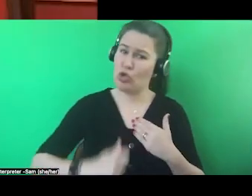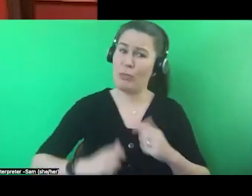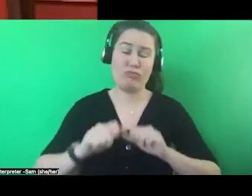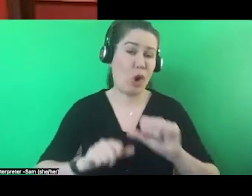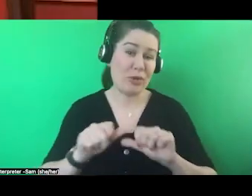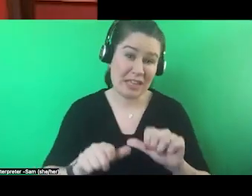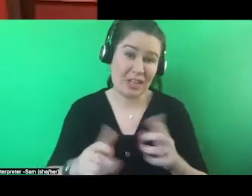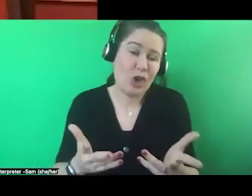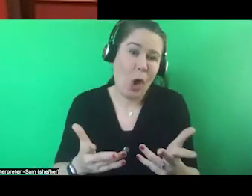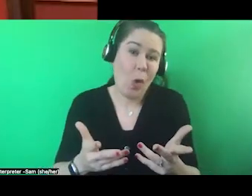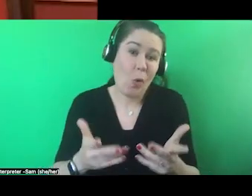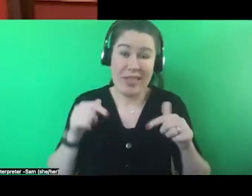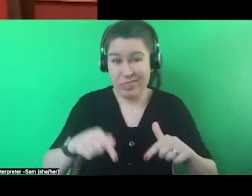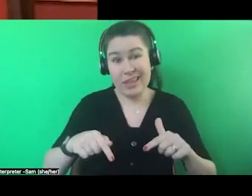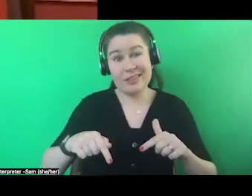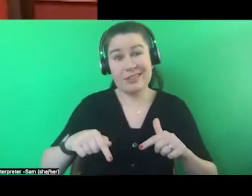very held in that.